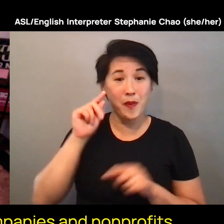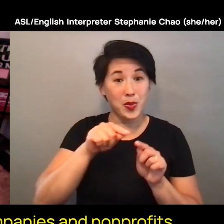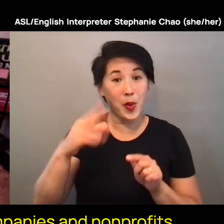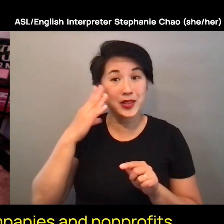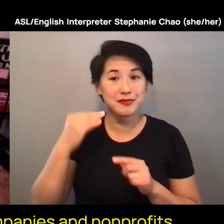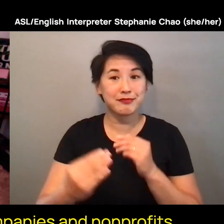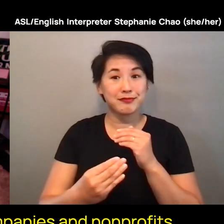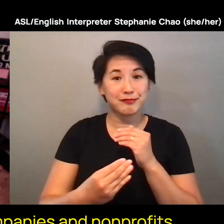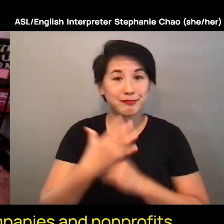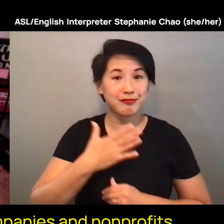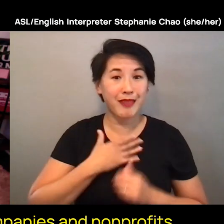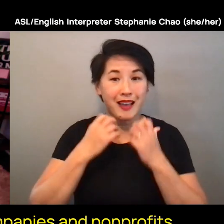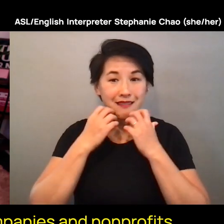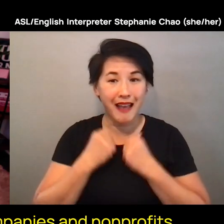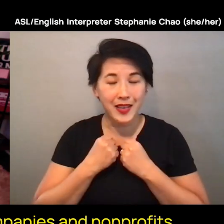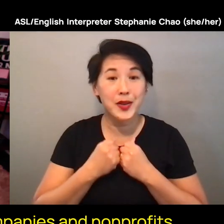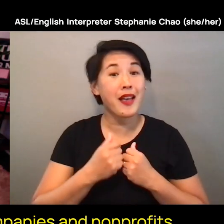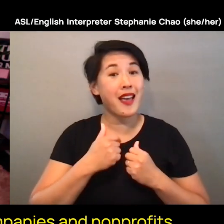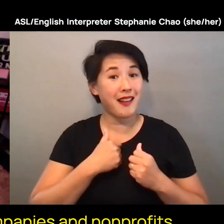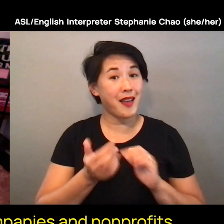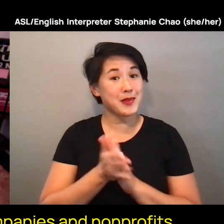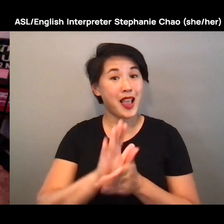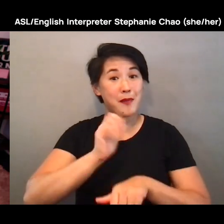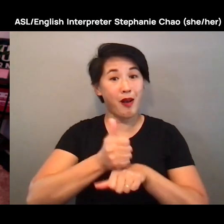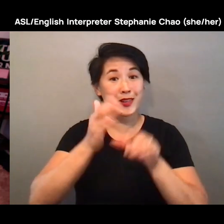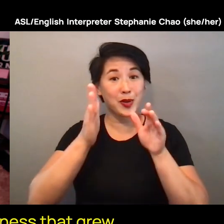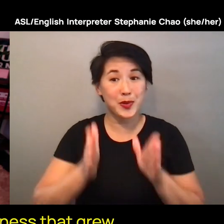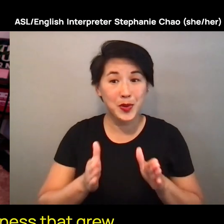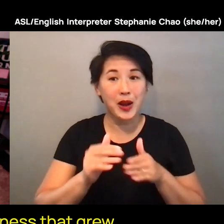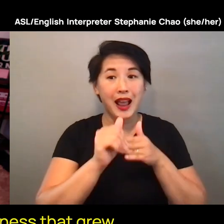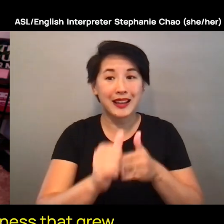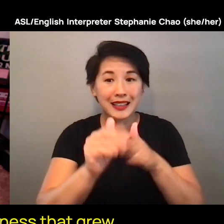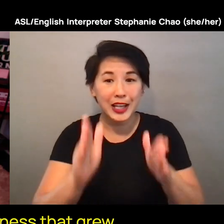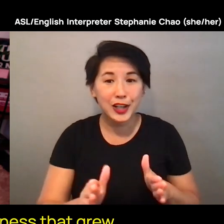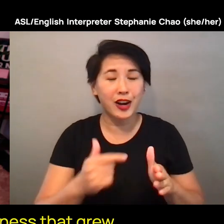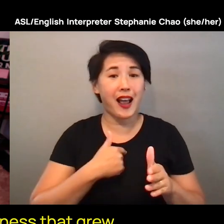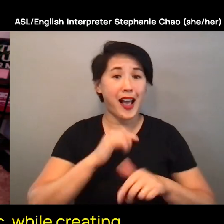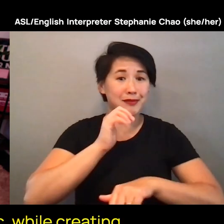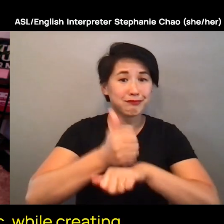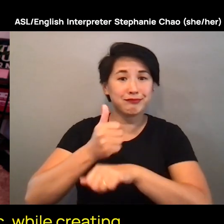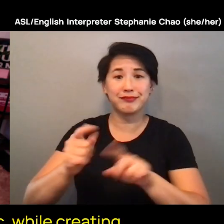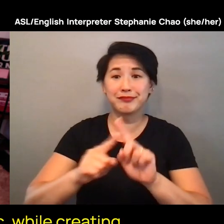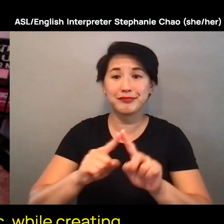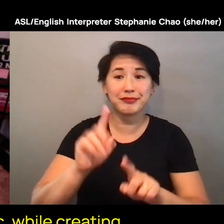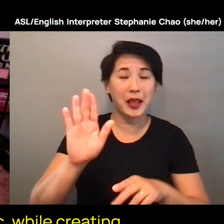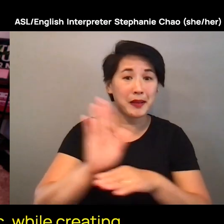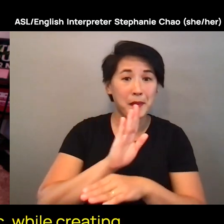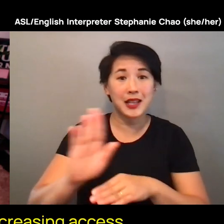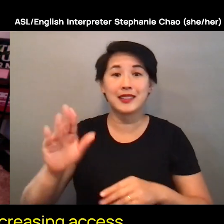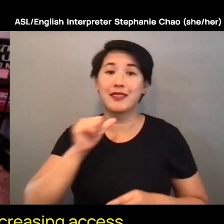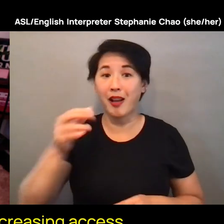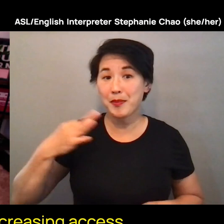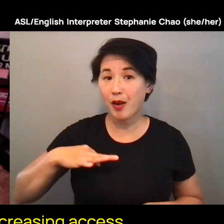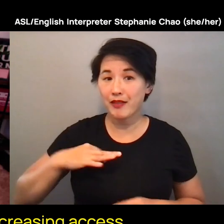to found and run different companies and nonprofits. I've also built a business that grew during the pandemic while